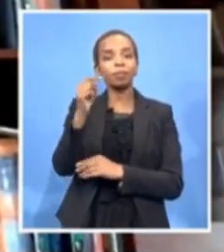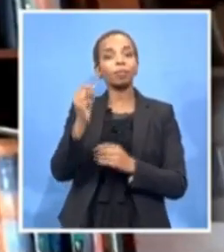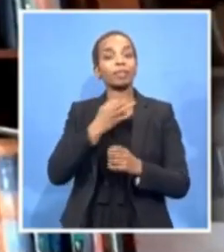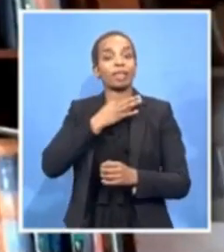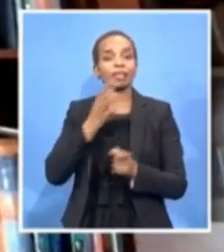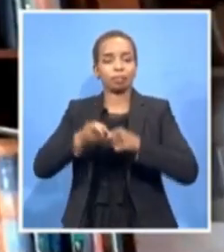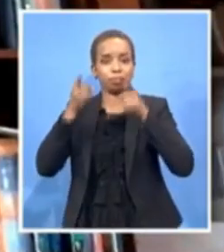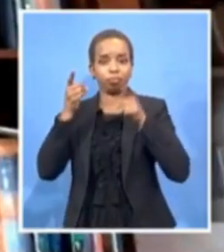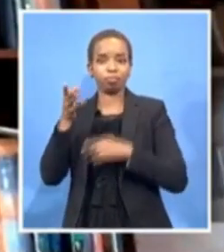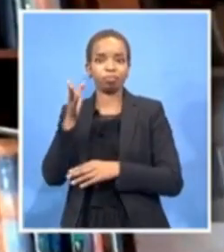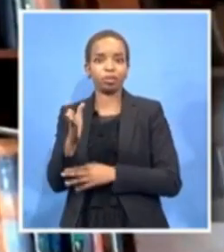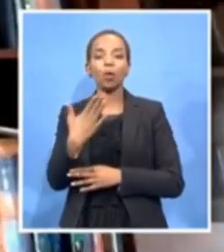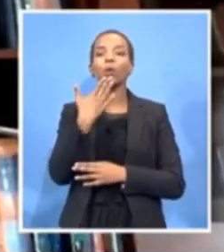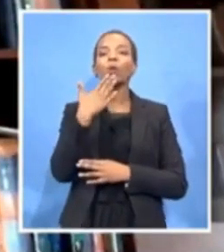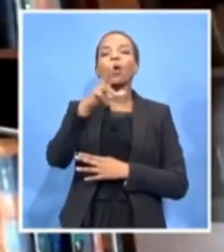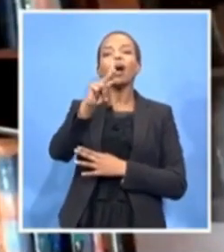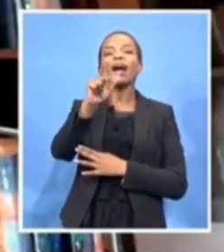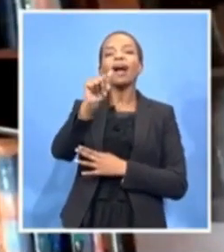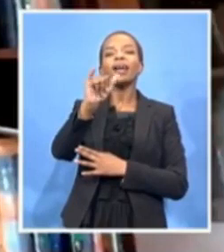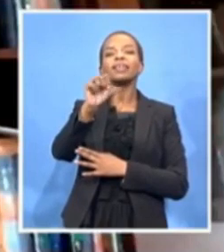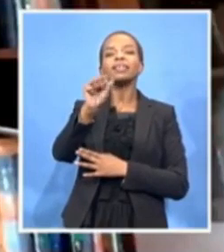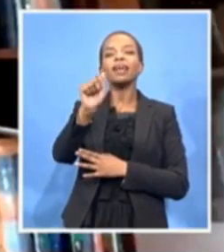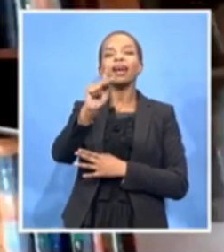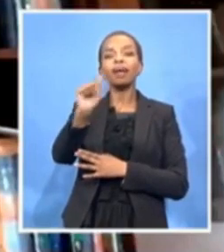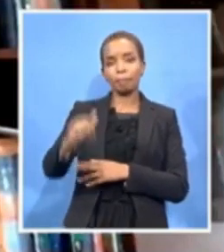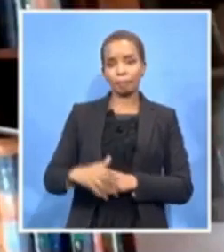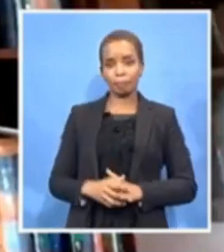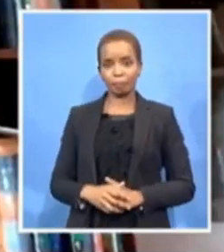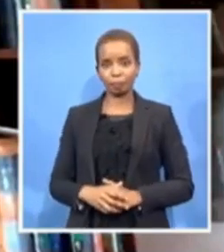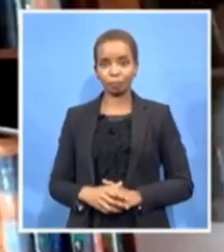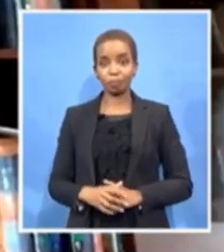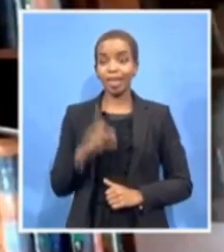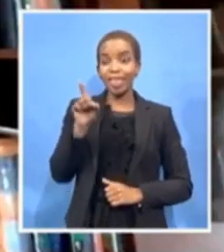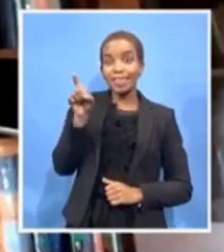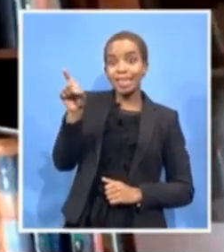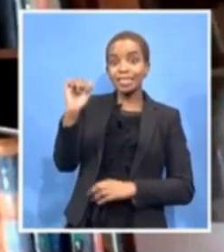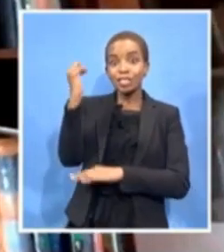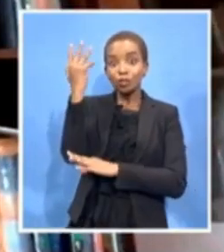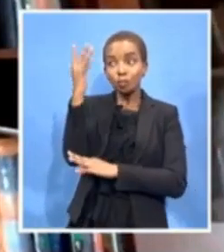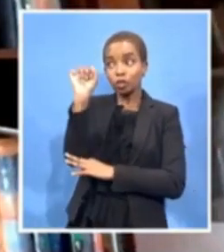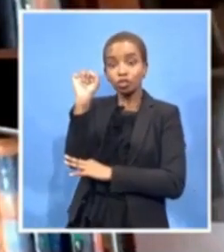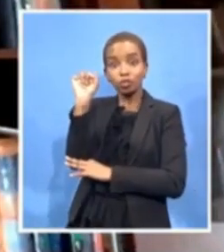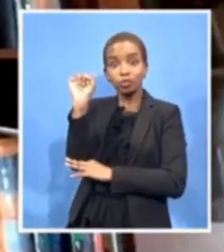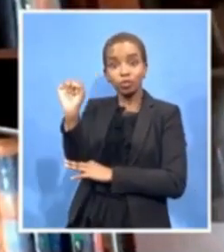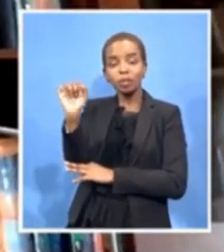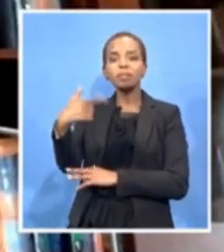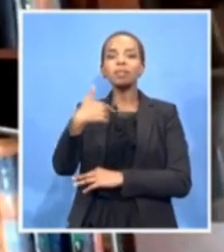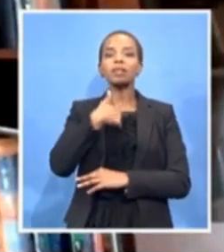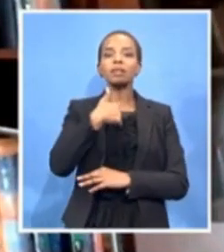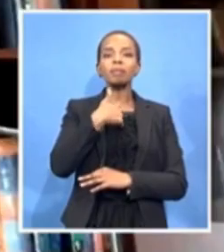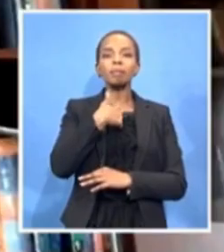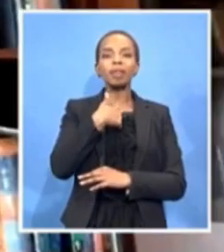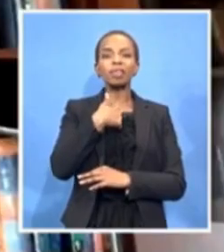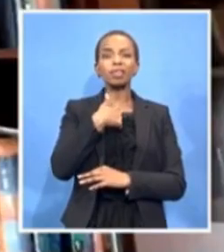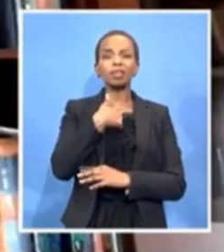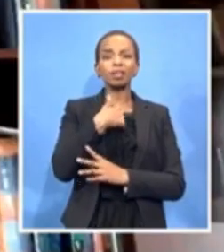Seme. In that speech, which I commend to everybody, entitled The